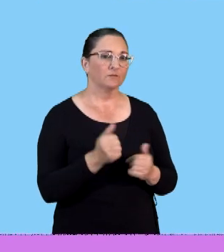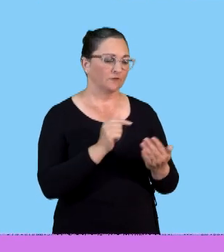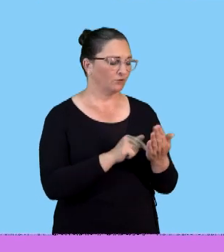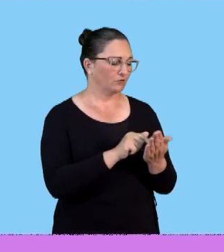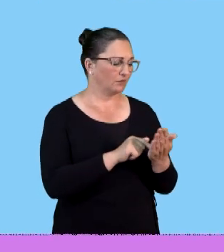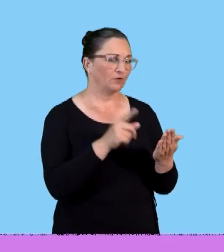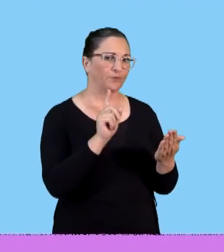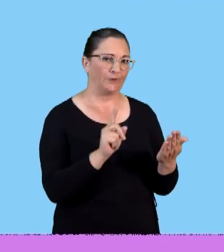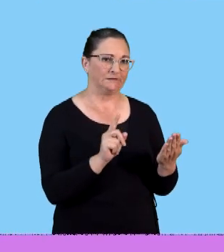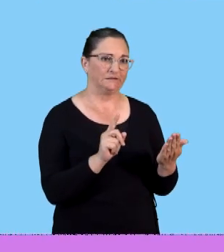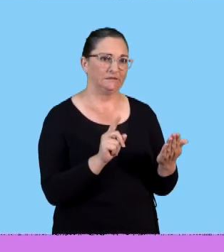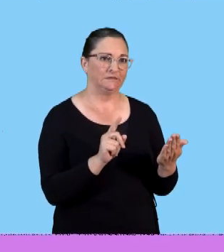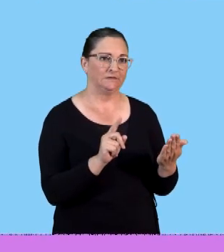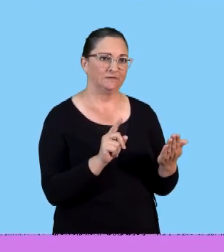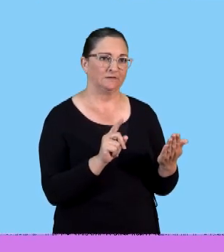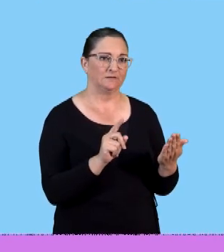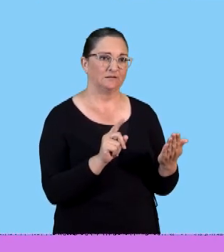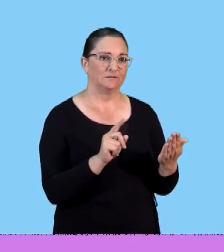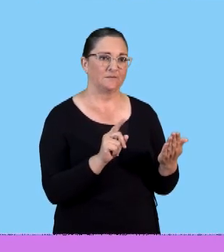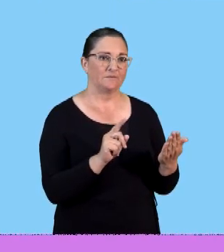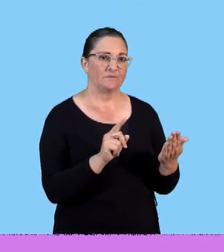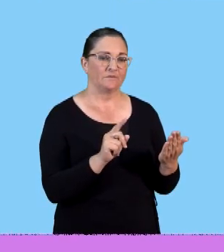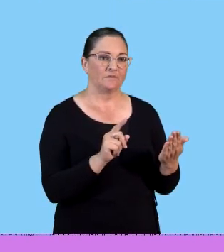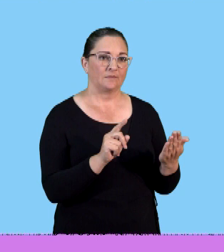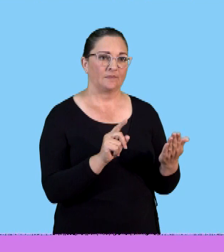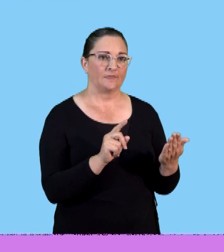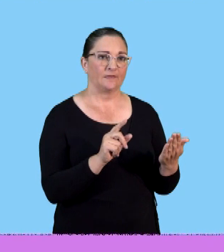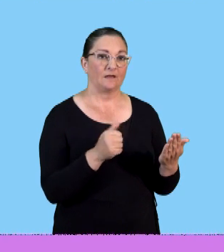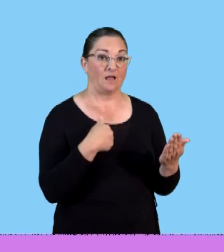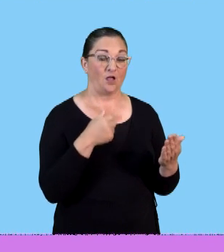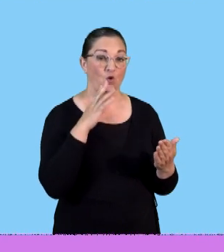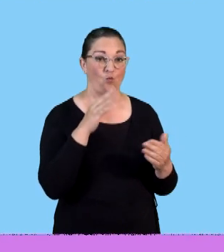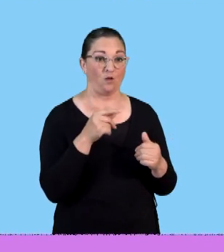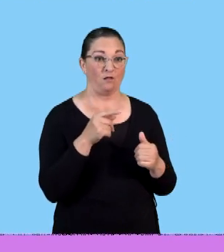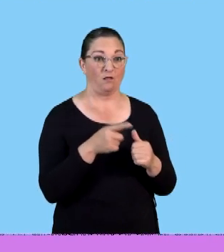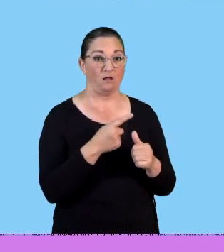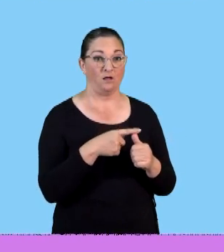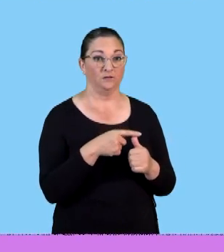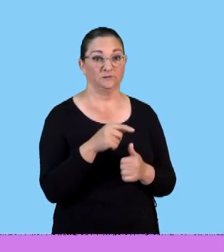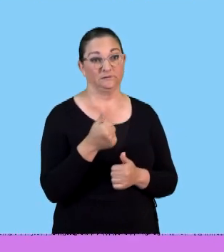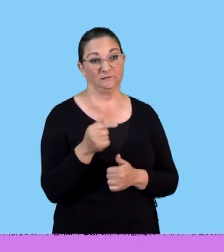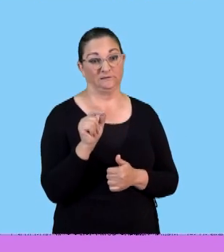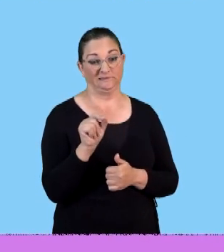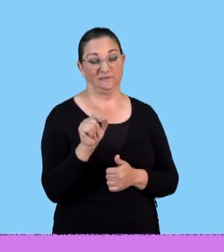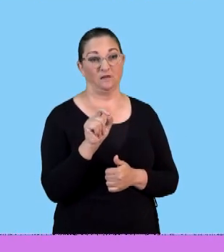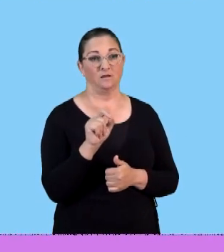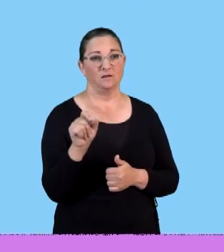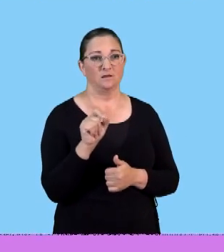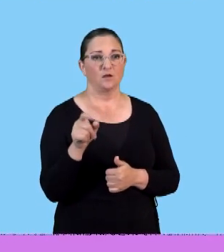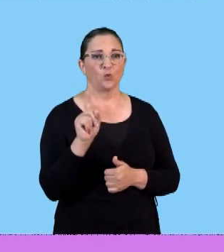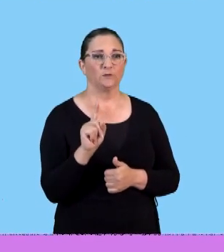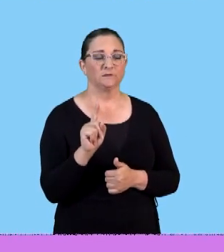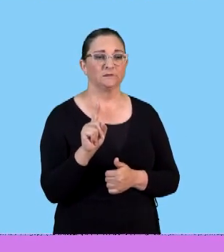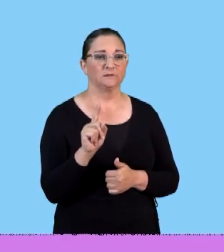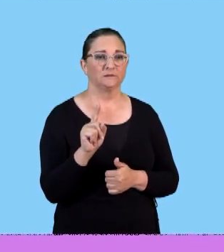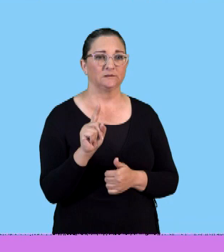so when I do this calculation, I'll get, let me just go out of here and I'll write it on our right hand side. So